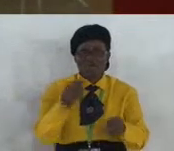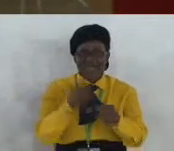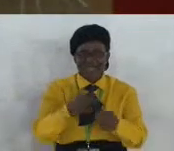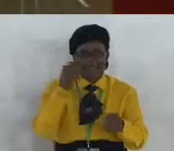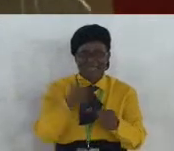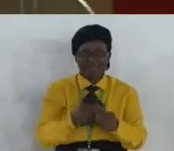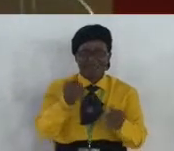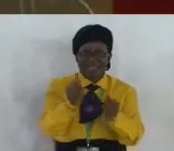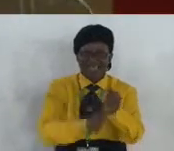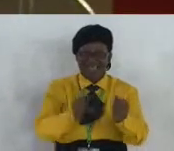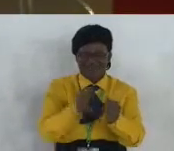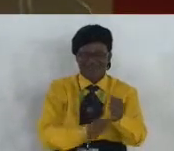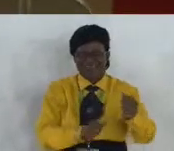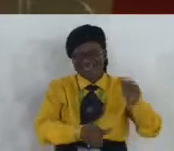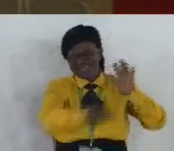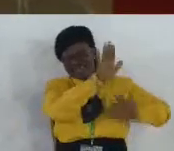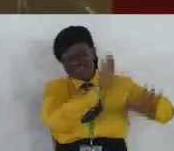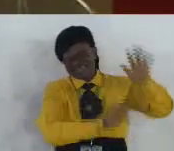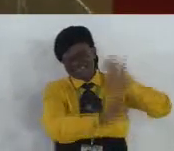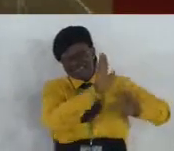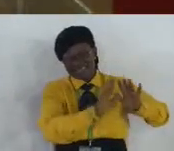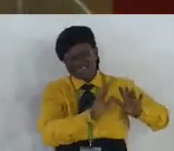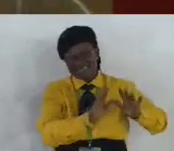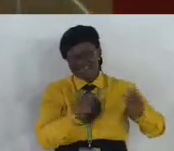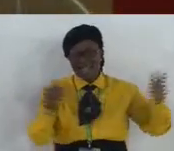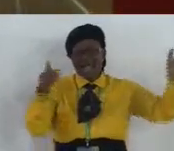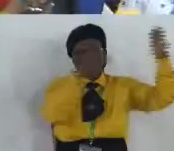Every siege against your progress is gone.